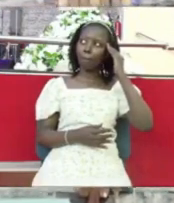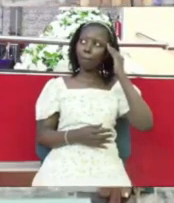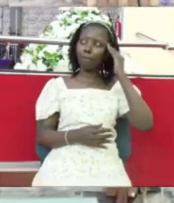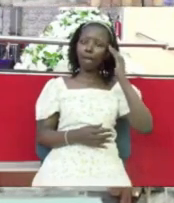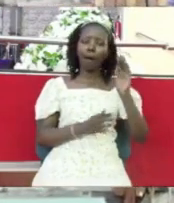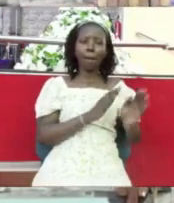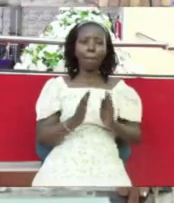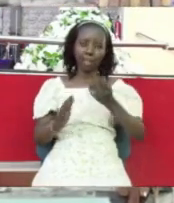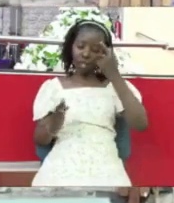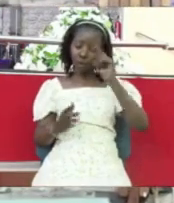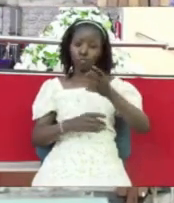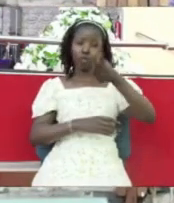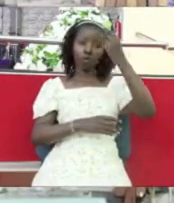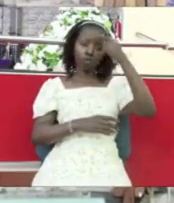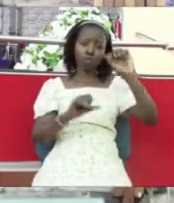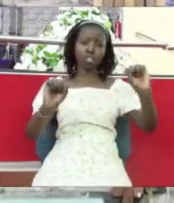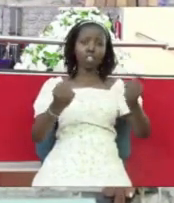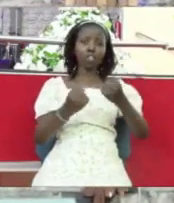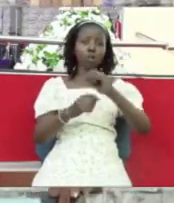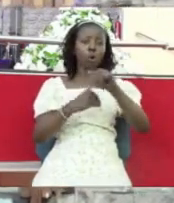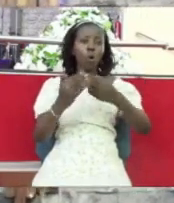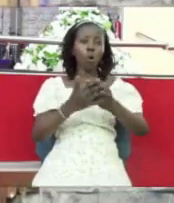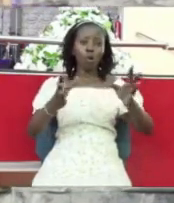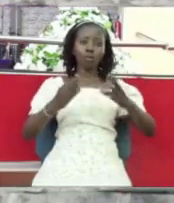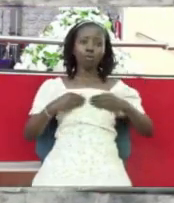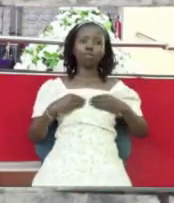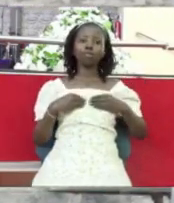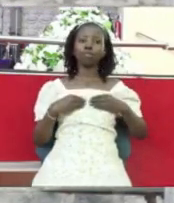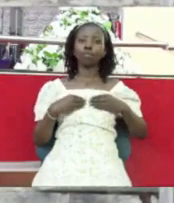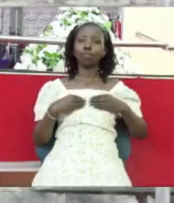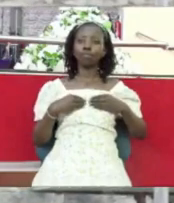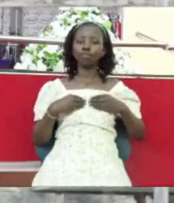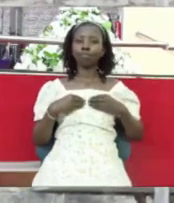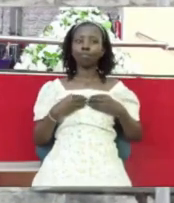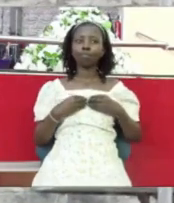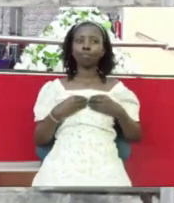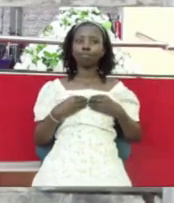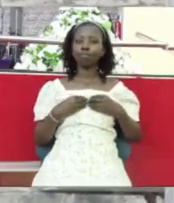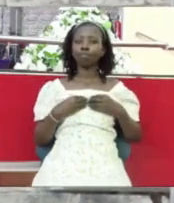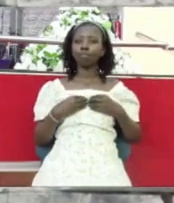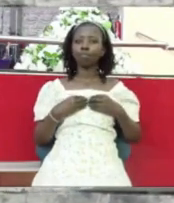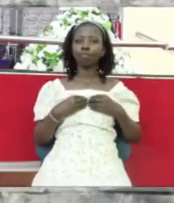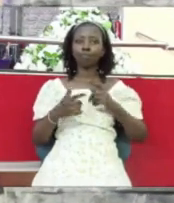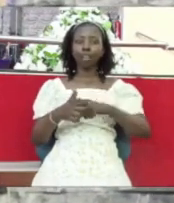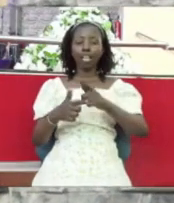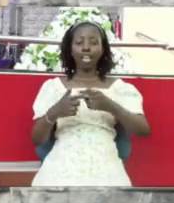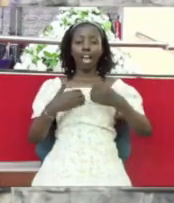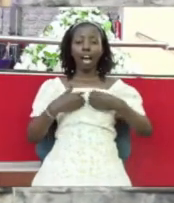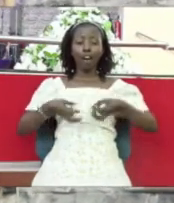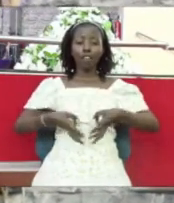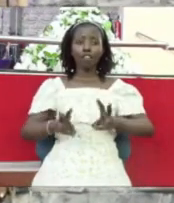God for salvation, you have received it. Ulikuwa na mwenye dhambi alafu ukapata mpango wa kukombolewa na umepokea. Then there is a way that